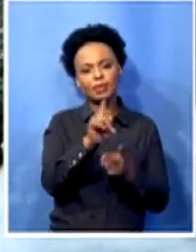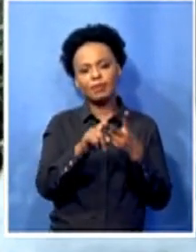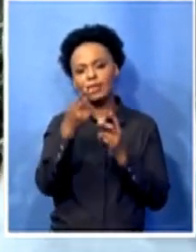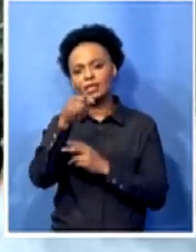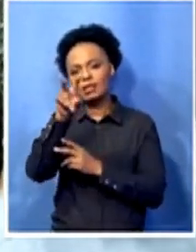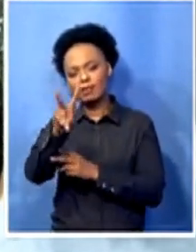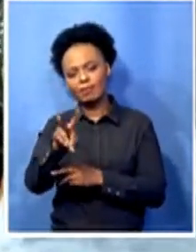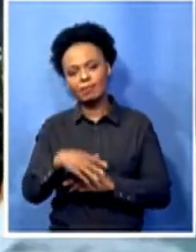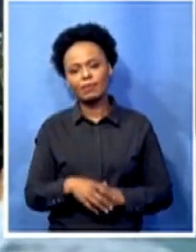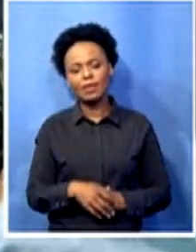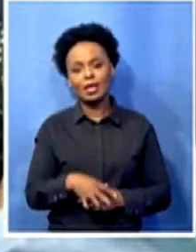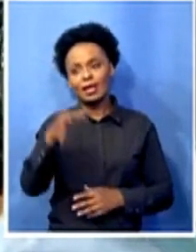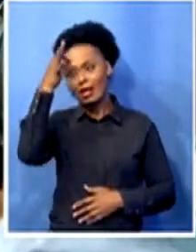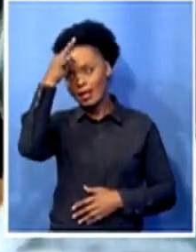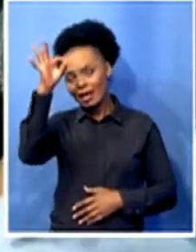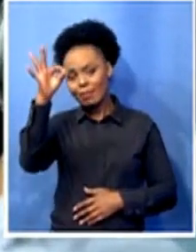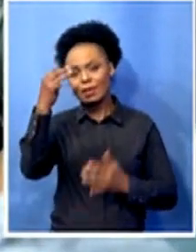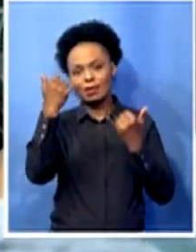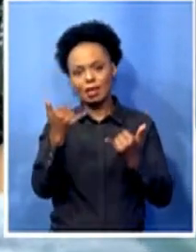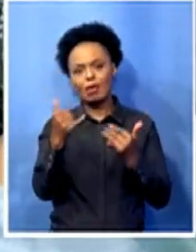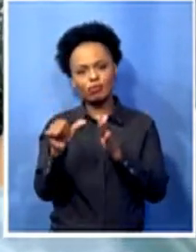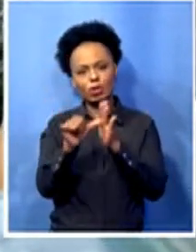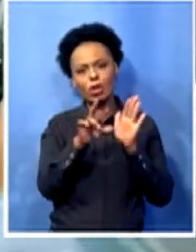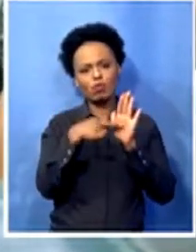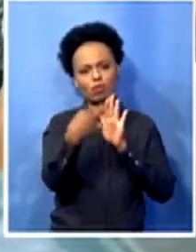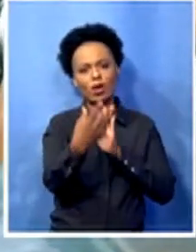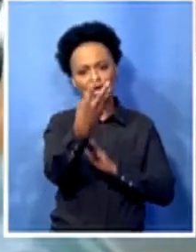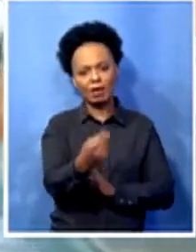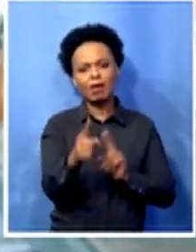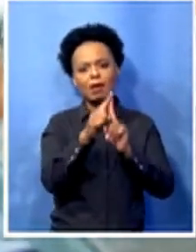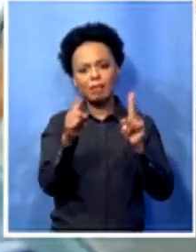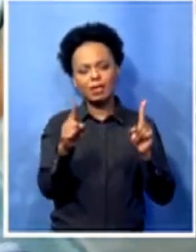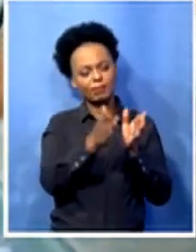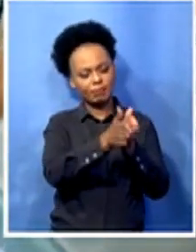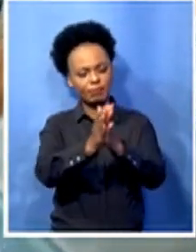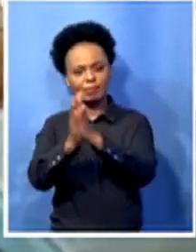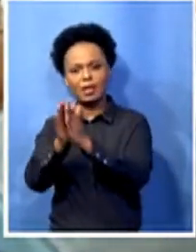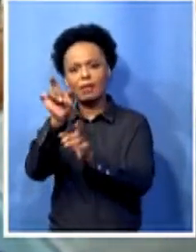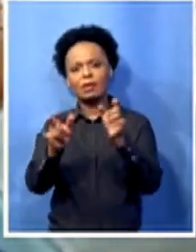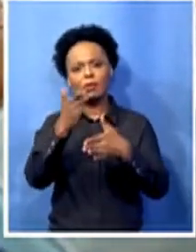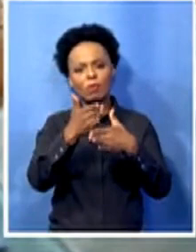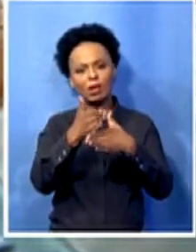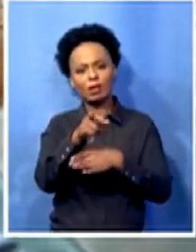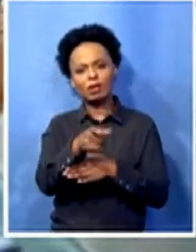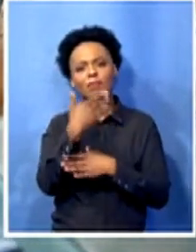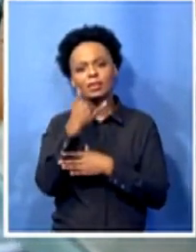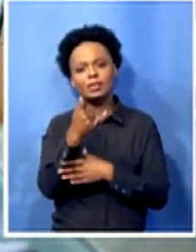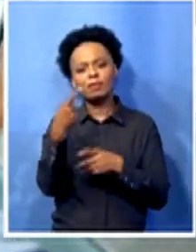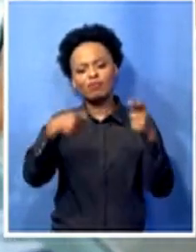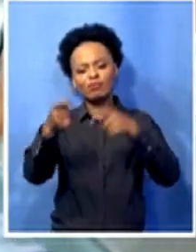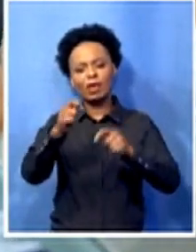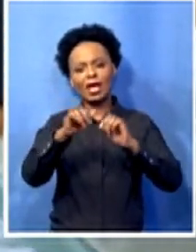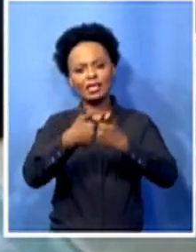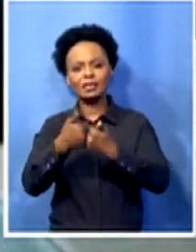to play, we call on all duty bearers, including funding agencies, to prioritize HIV and TB funding